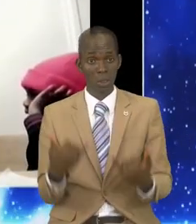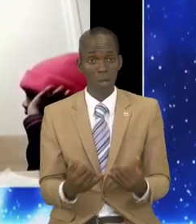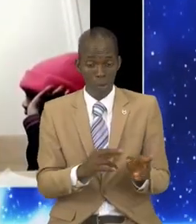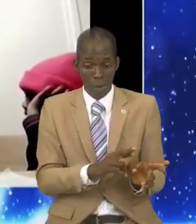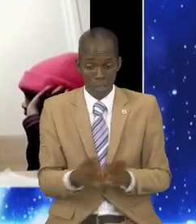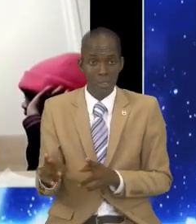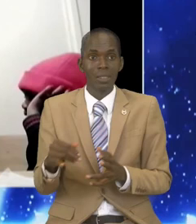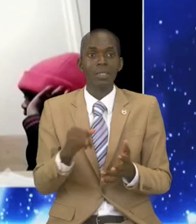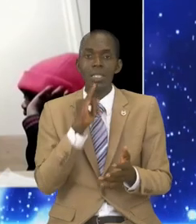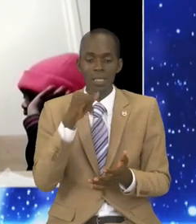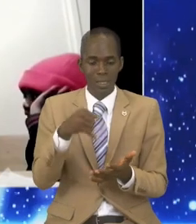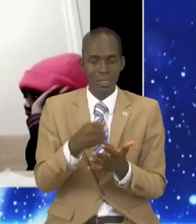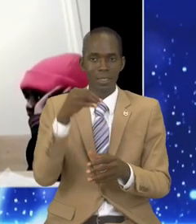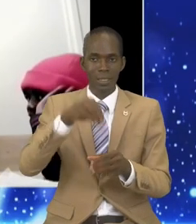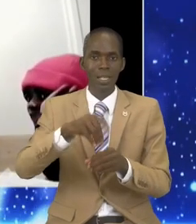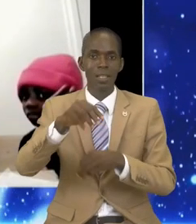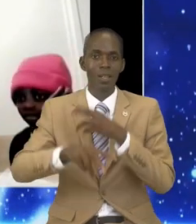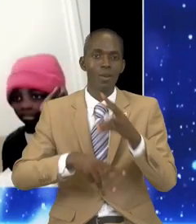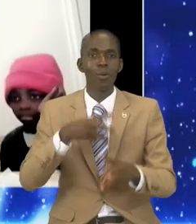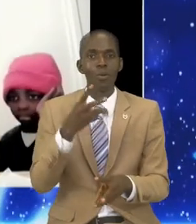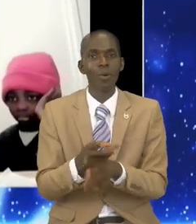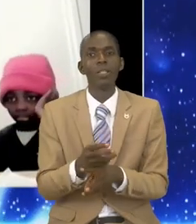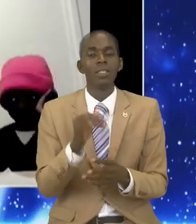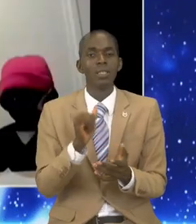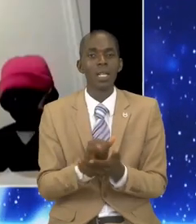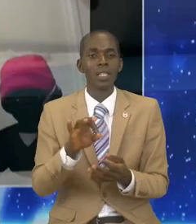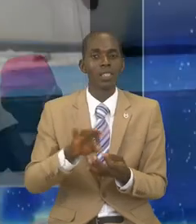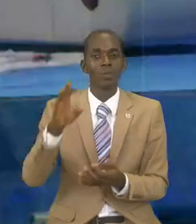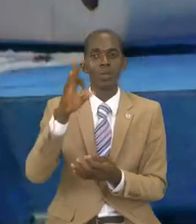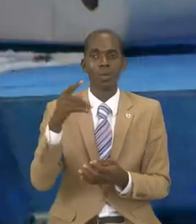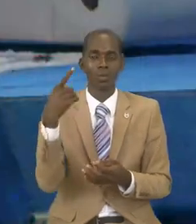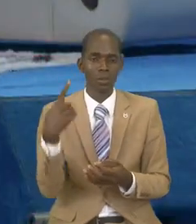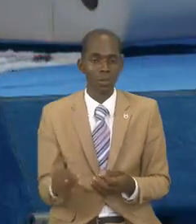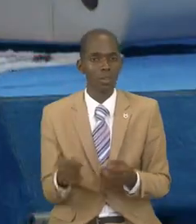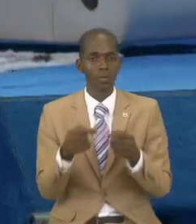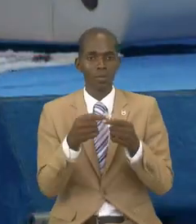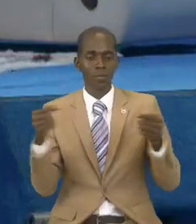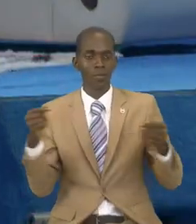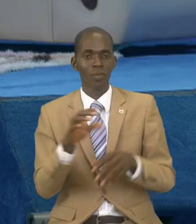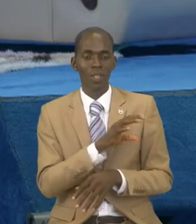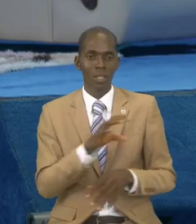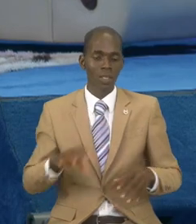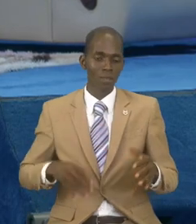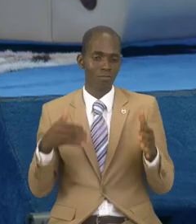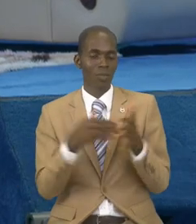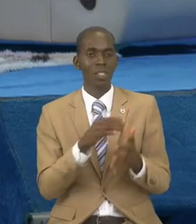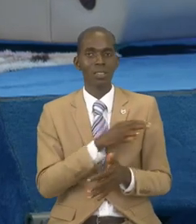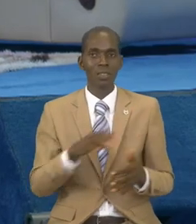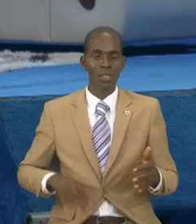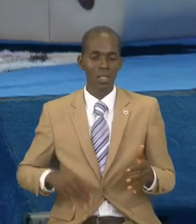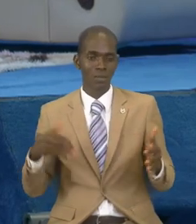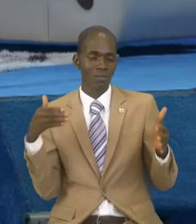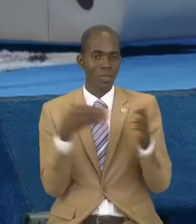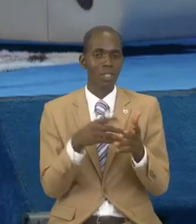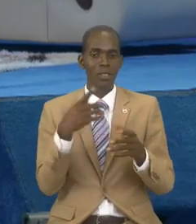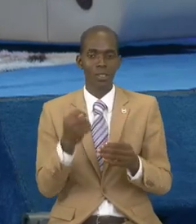is it in the world. That spirit of the Antichrist opposing righteousness, opposing the way